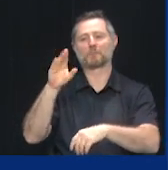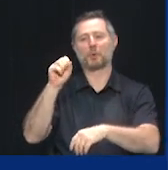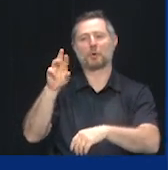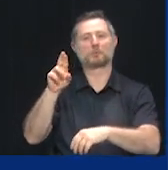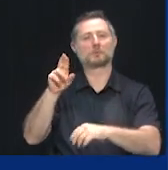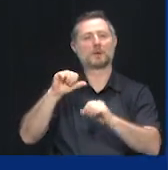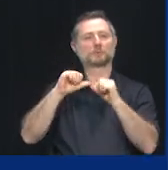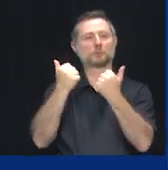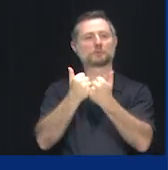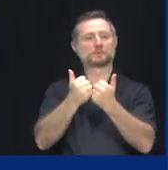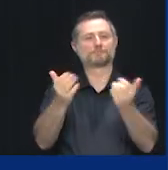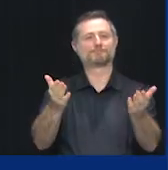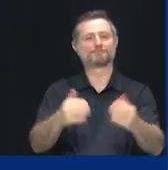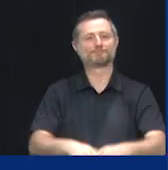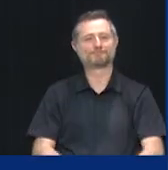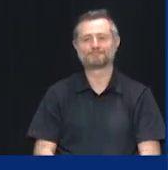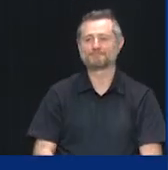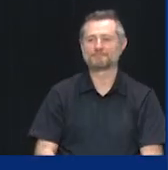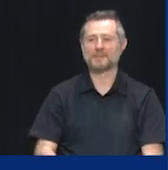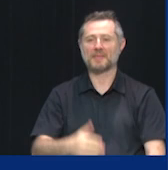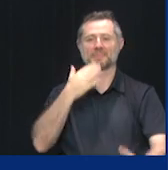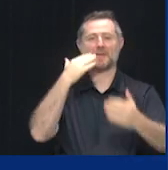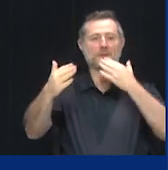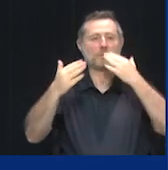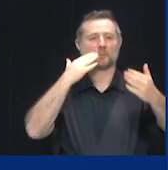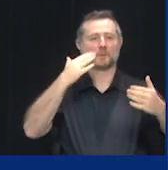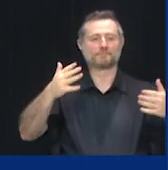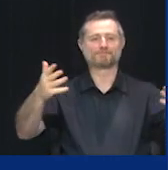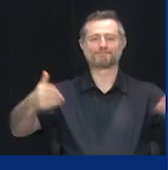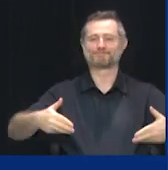Thank you. Thank you.